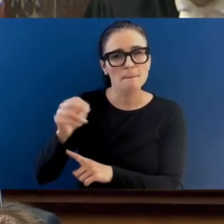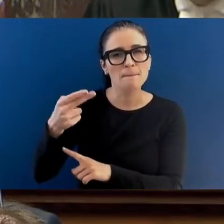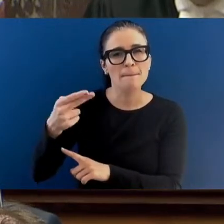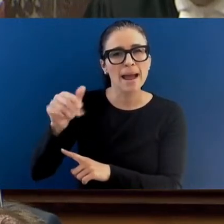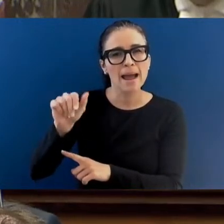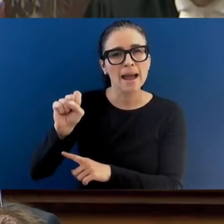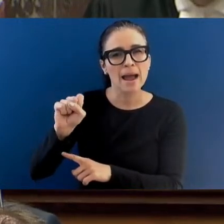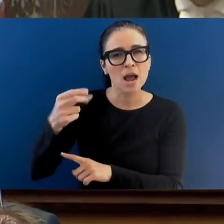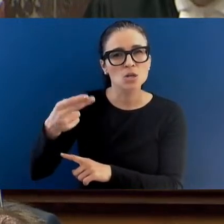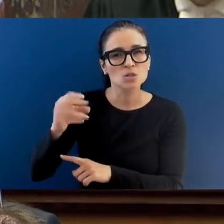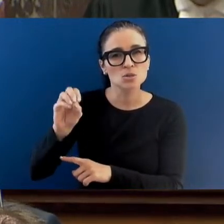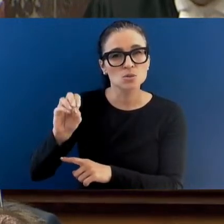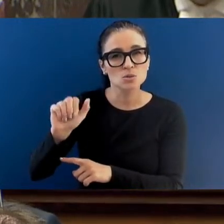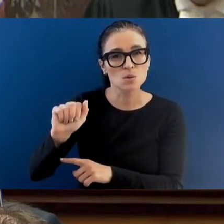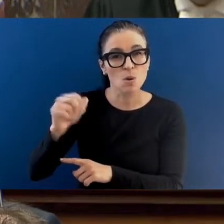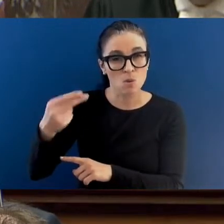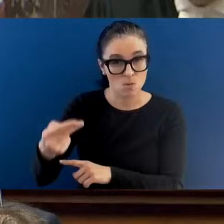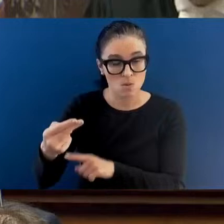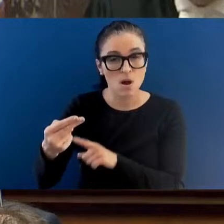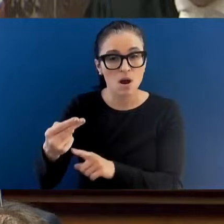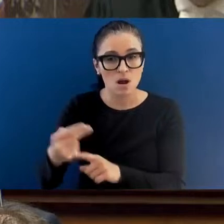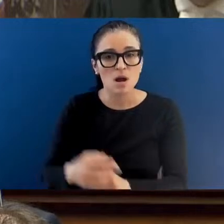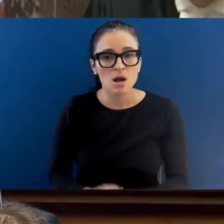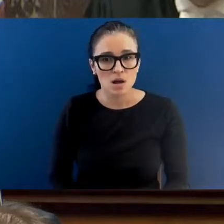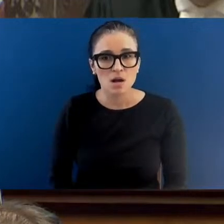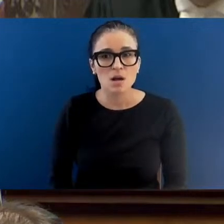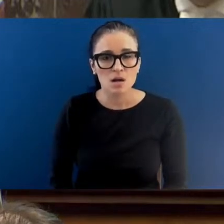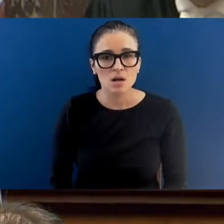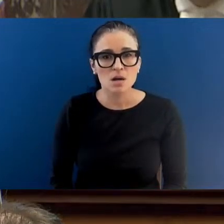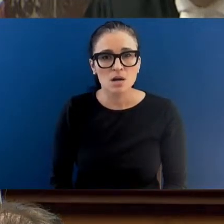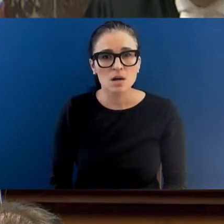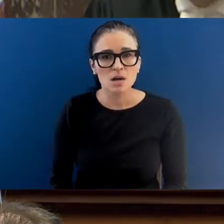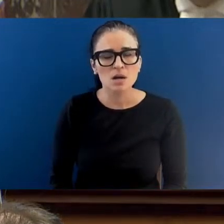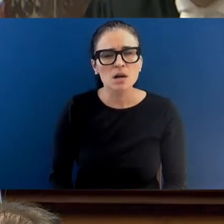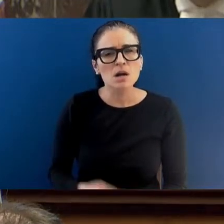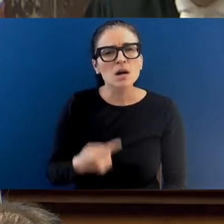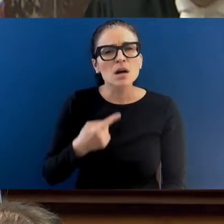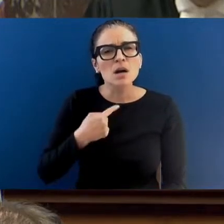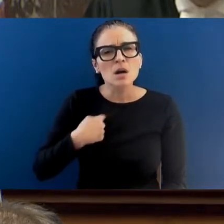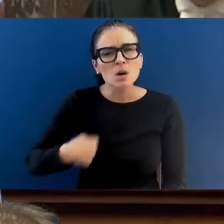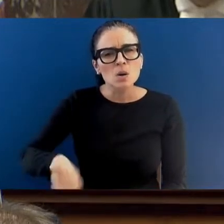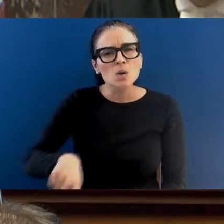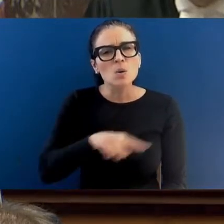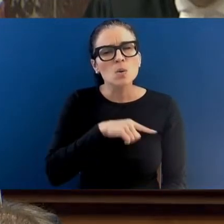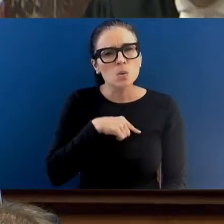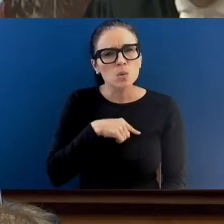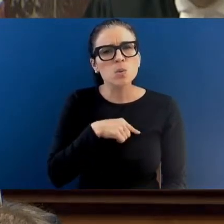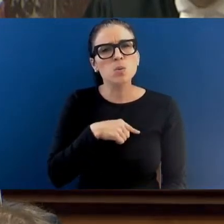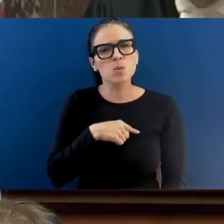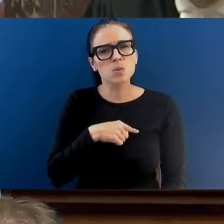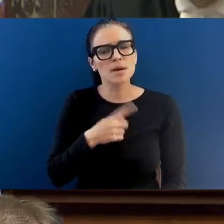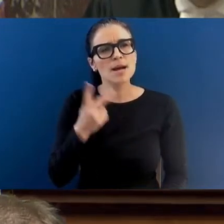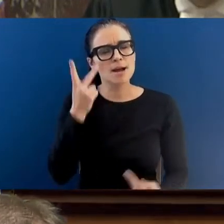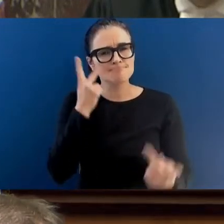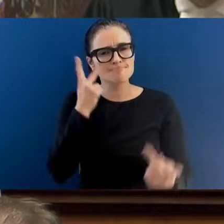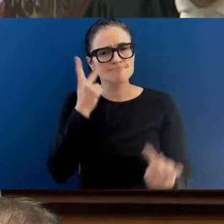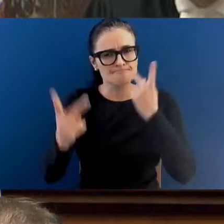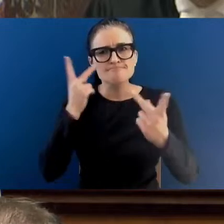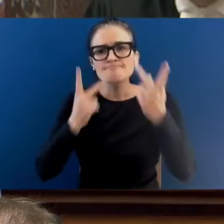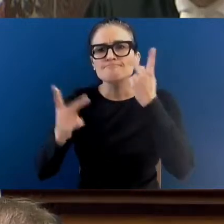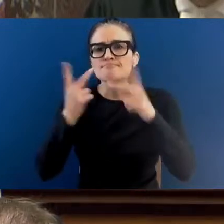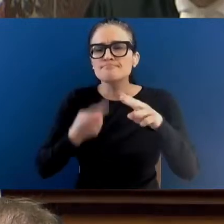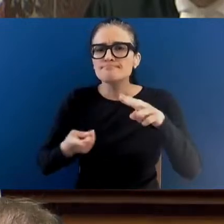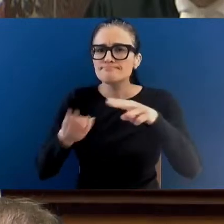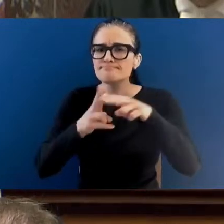government, of the fear that they're feeling about the rise of anti-Semitism in this province. And I want to make it clear that our